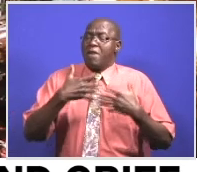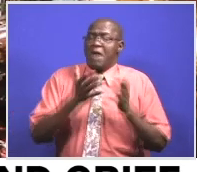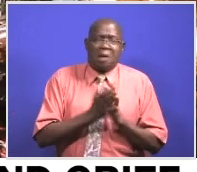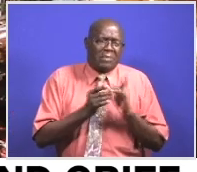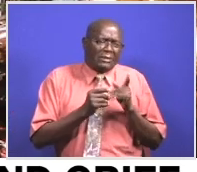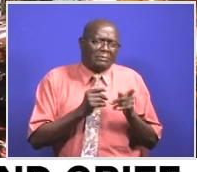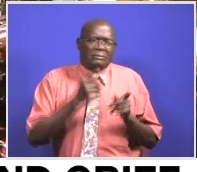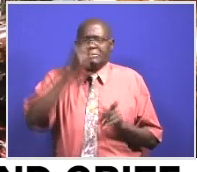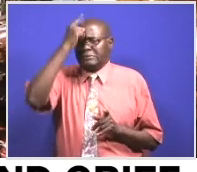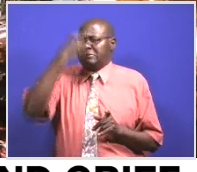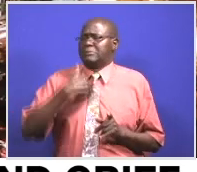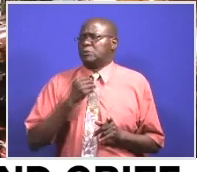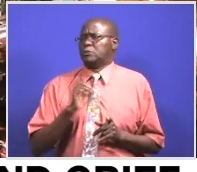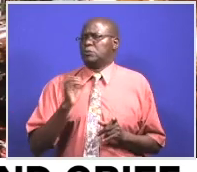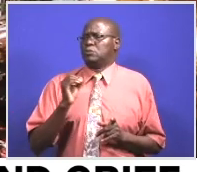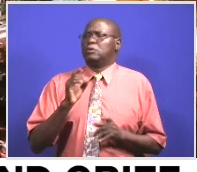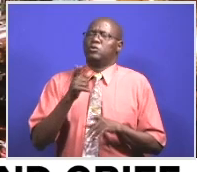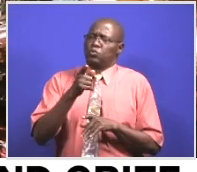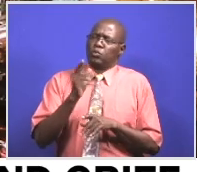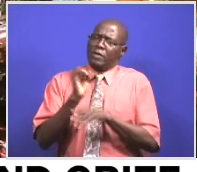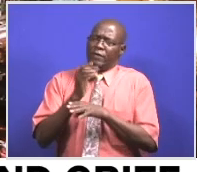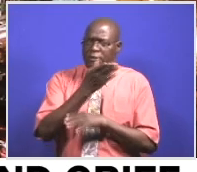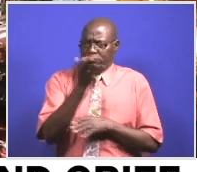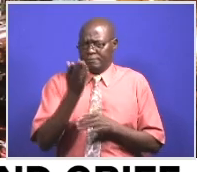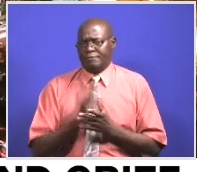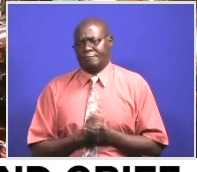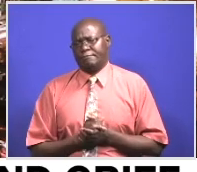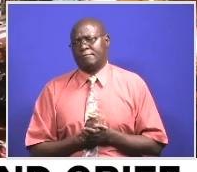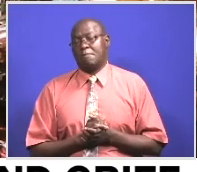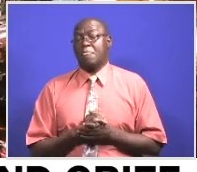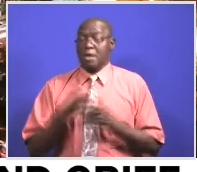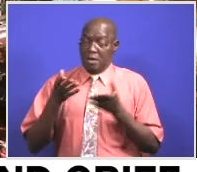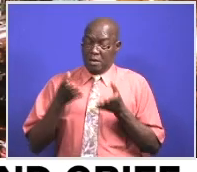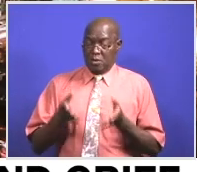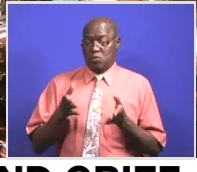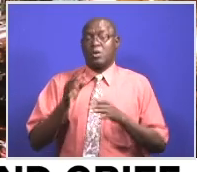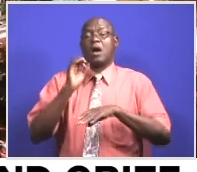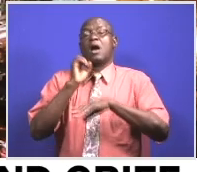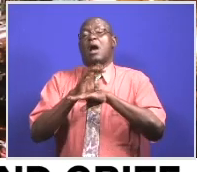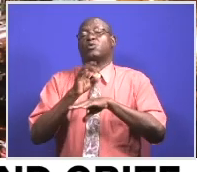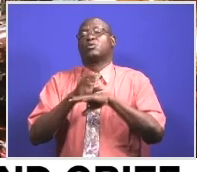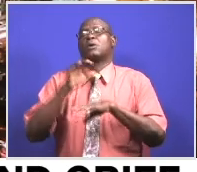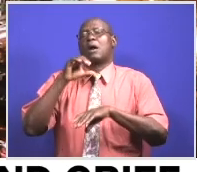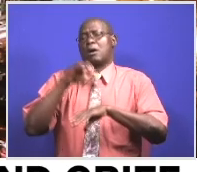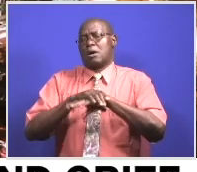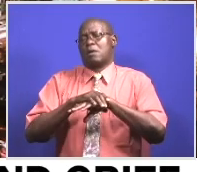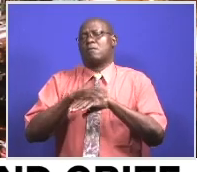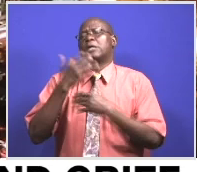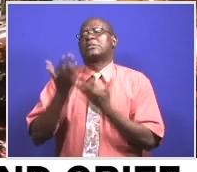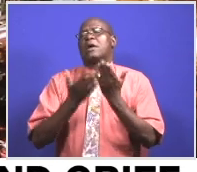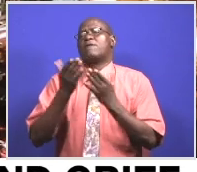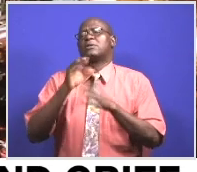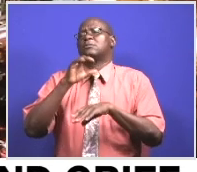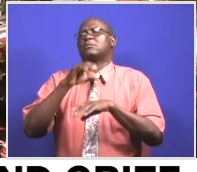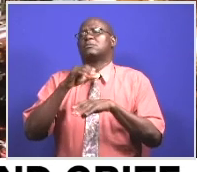me. Advise someone. Let me tell you, nowadays counseling is, you can find the services for counseling